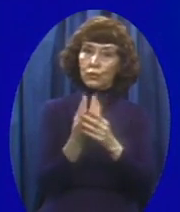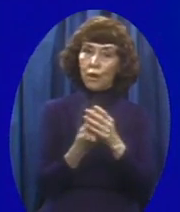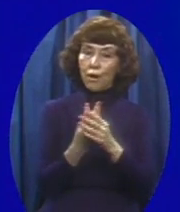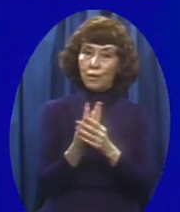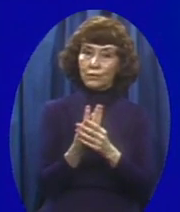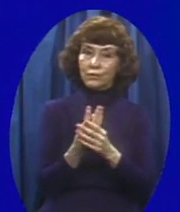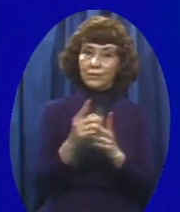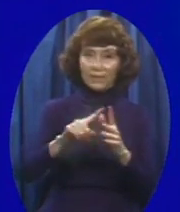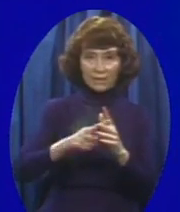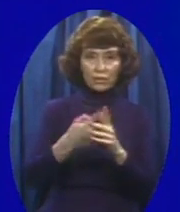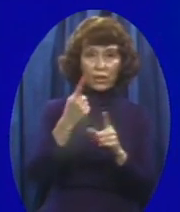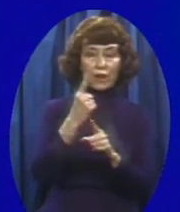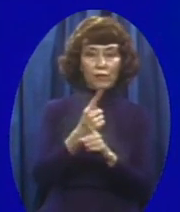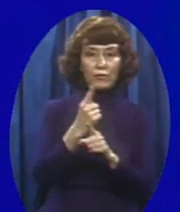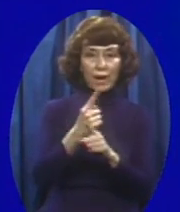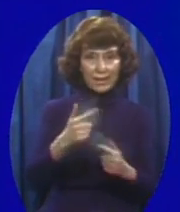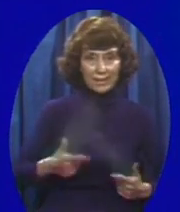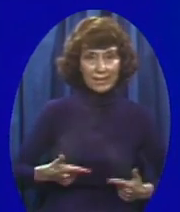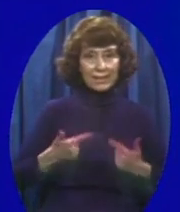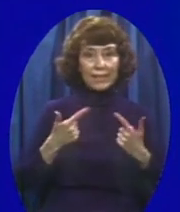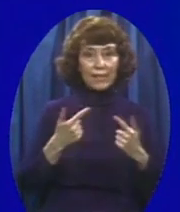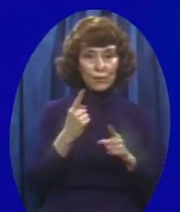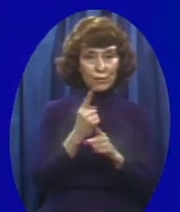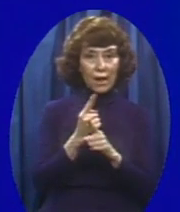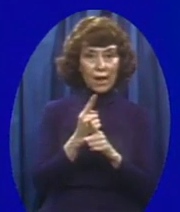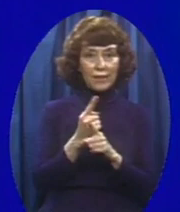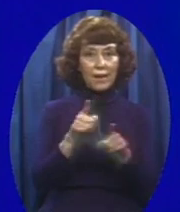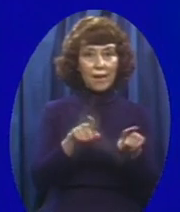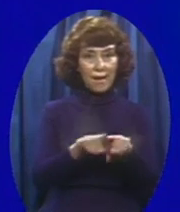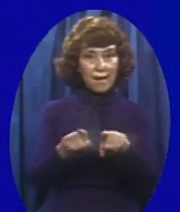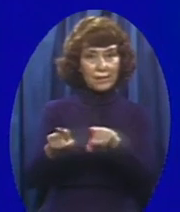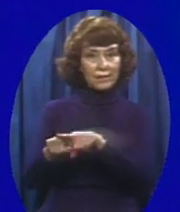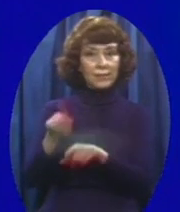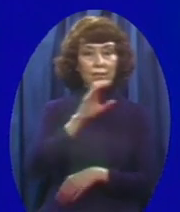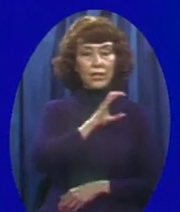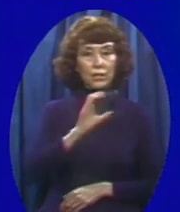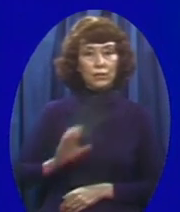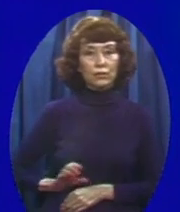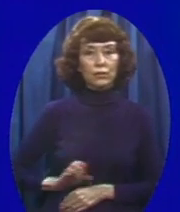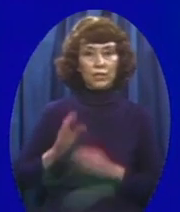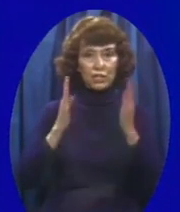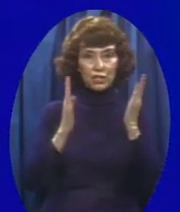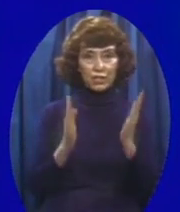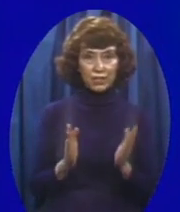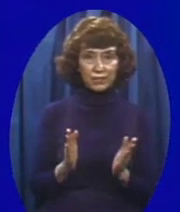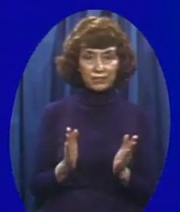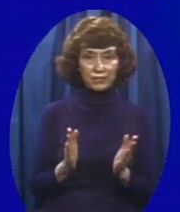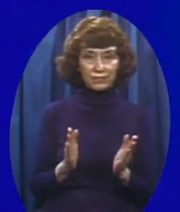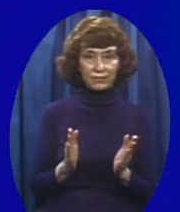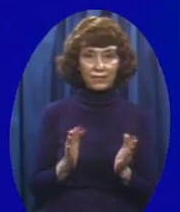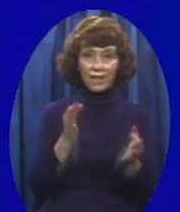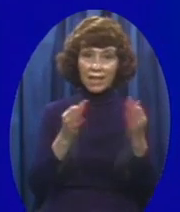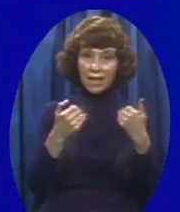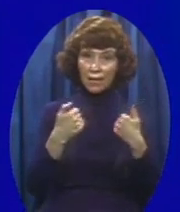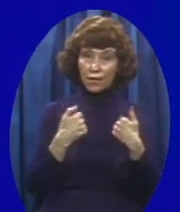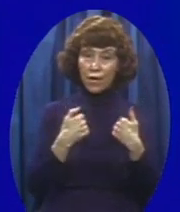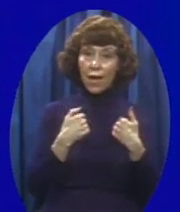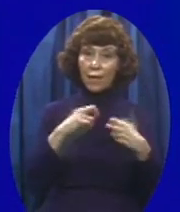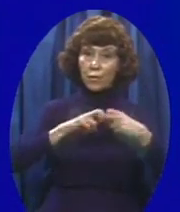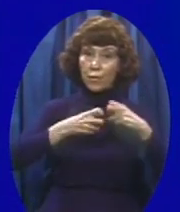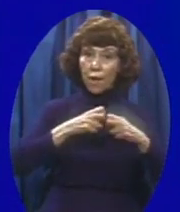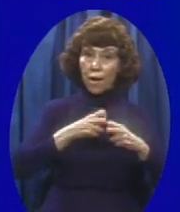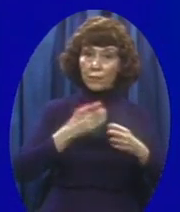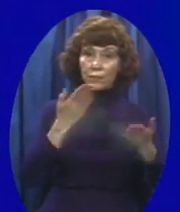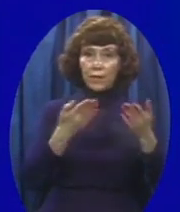needs, give them to me. We'll pray for you by name, by need. We'll write you personally. If you want counseling, there's a prayer hotline 24 hours a day. And if you're deaf, we have